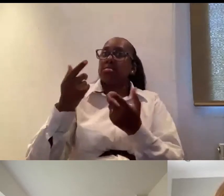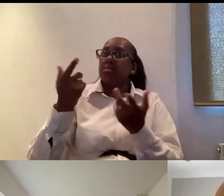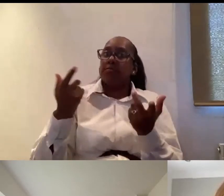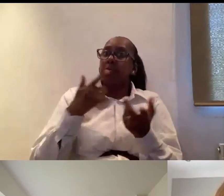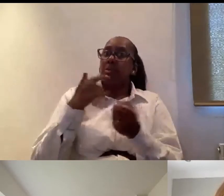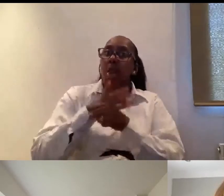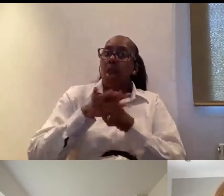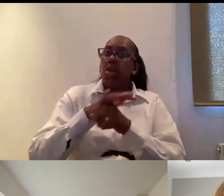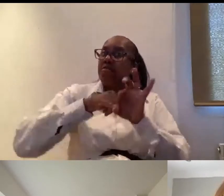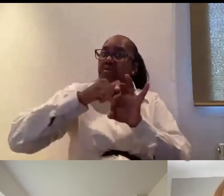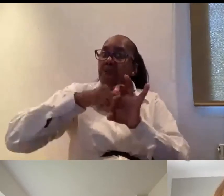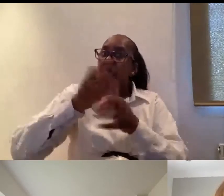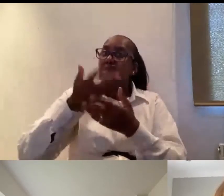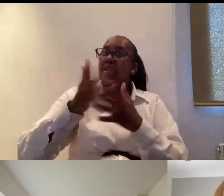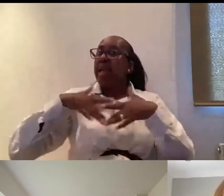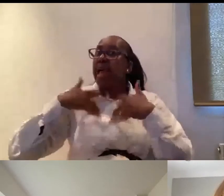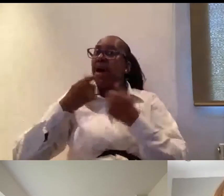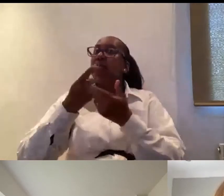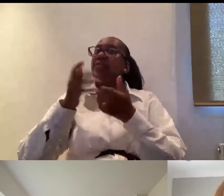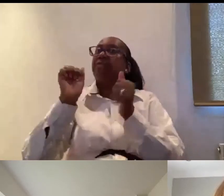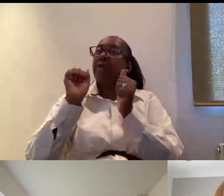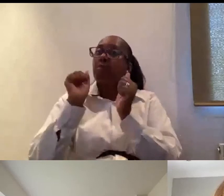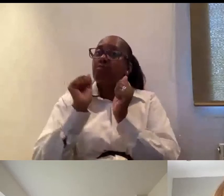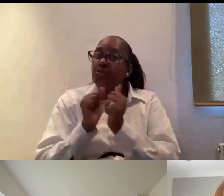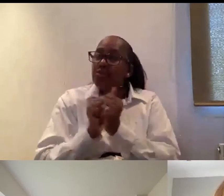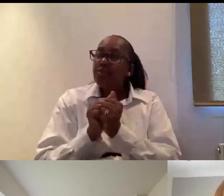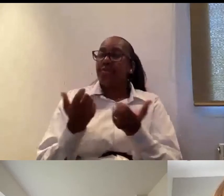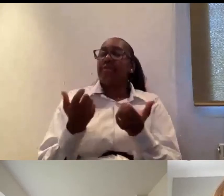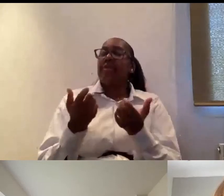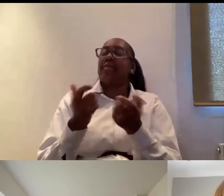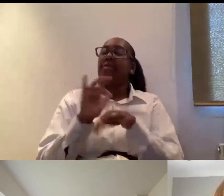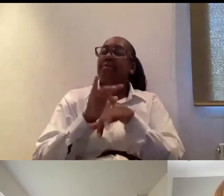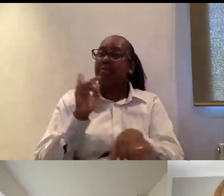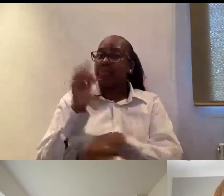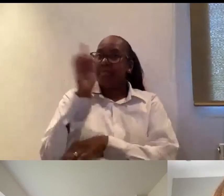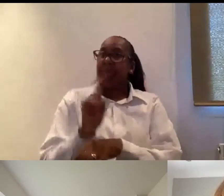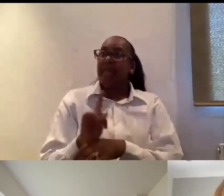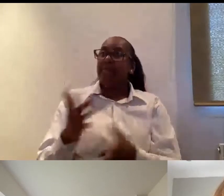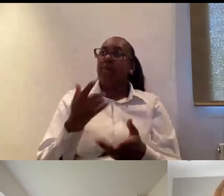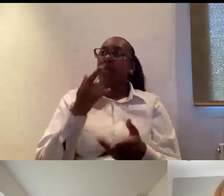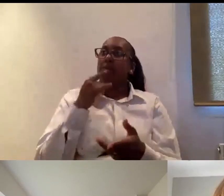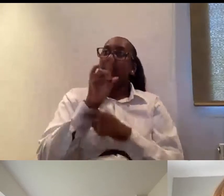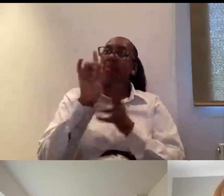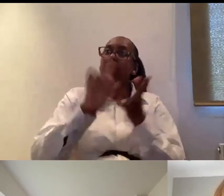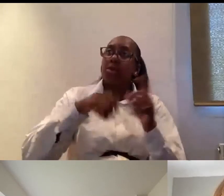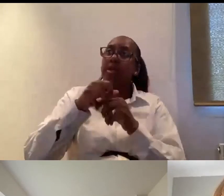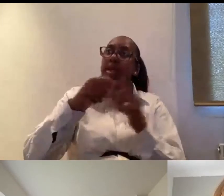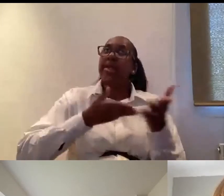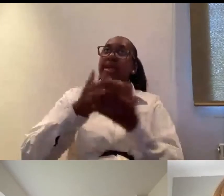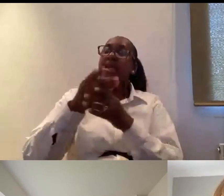your local pharmacy, health approved and regulated healthcare professionals throughout the UK can give